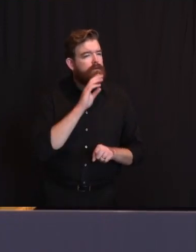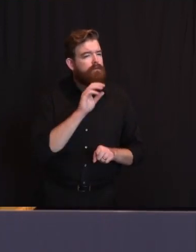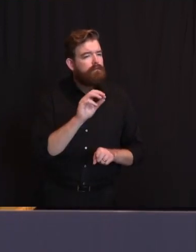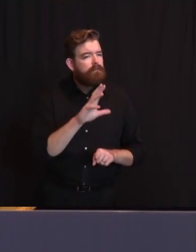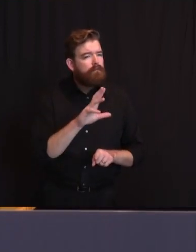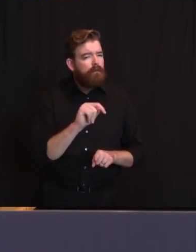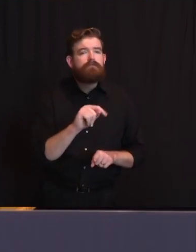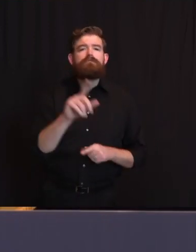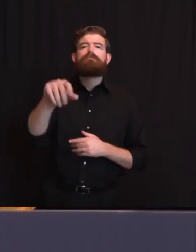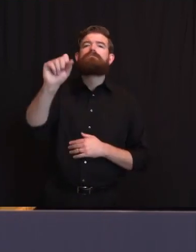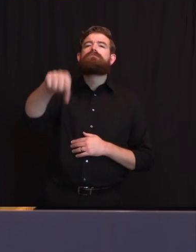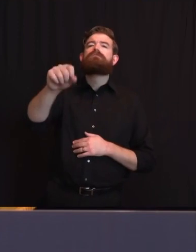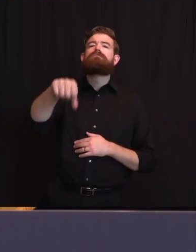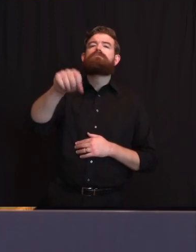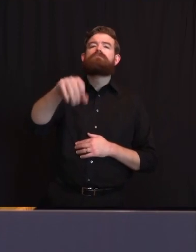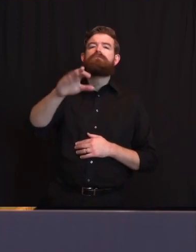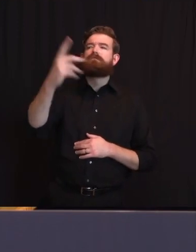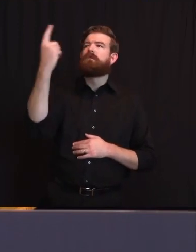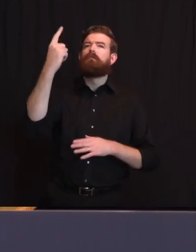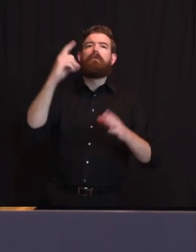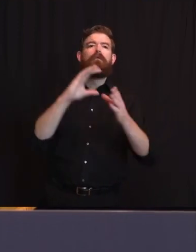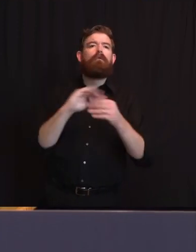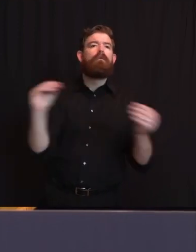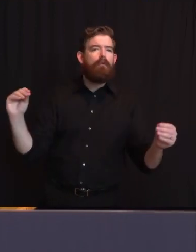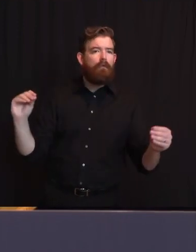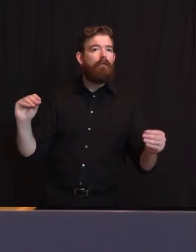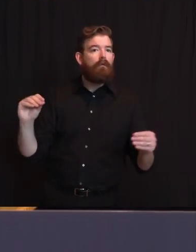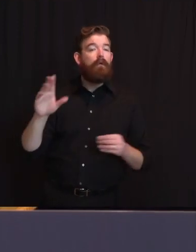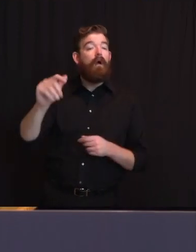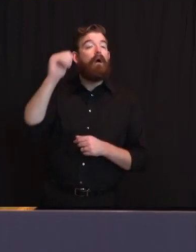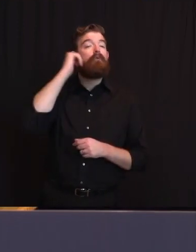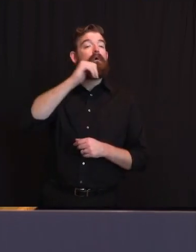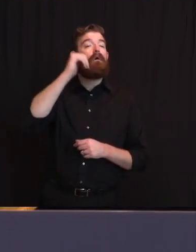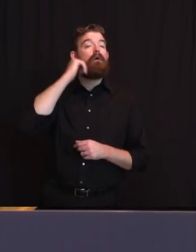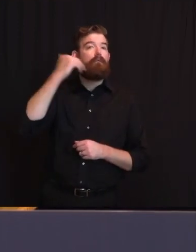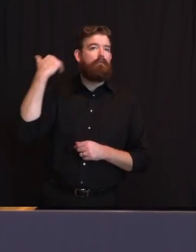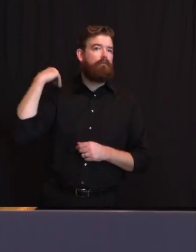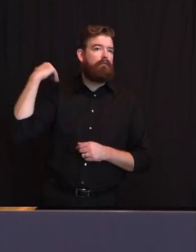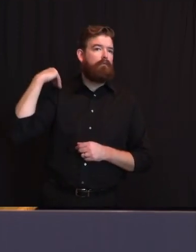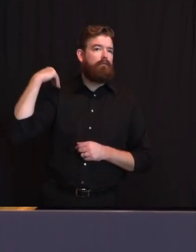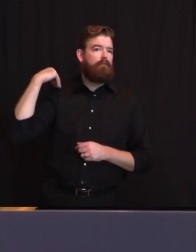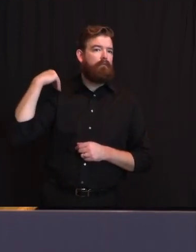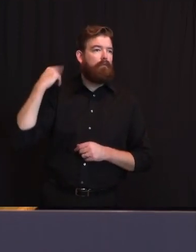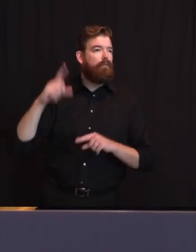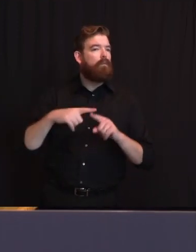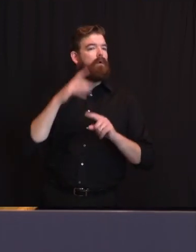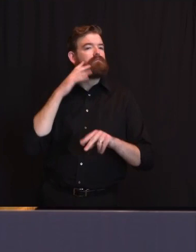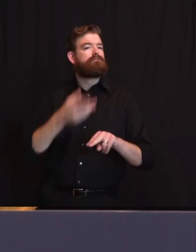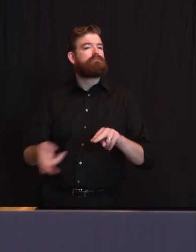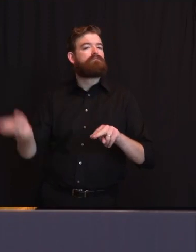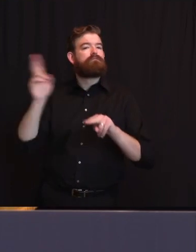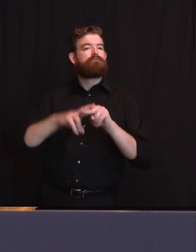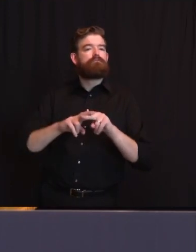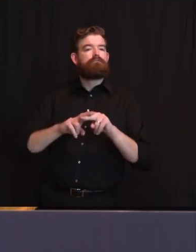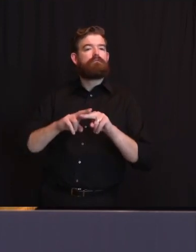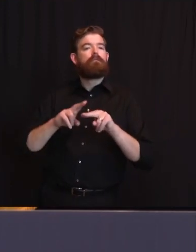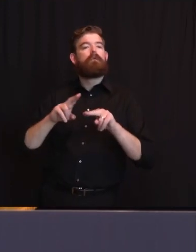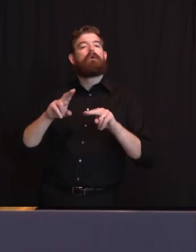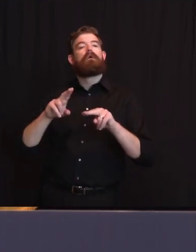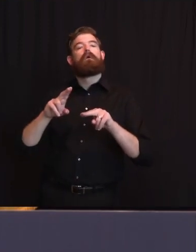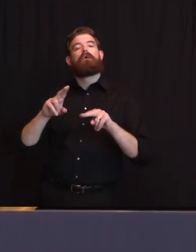there's someone on Twitter who literally ats me every day saying, when will you increase the capacity past 10? Well, other states have done that? I was